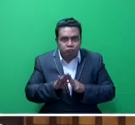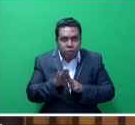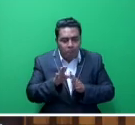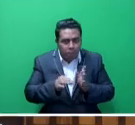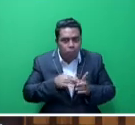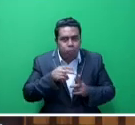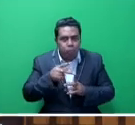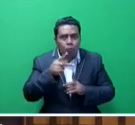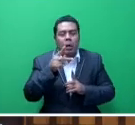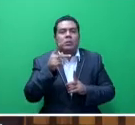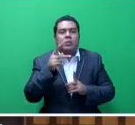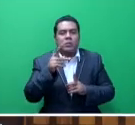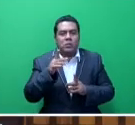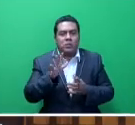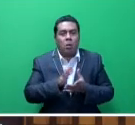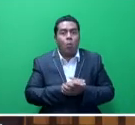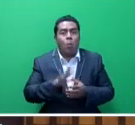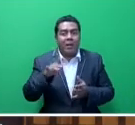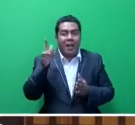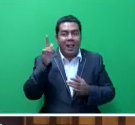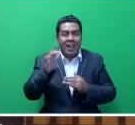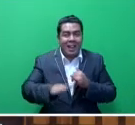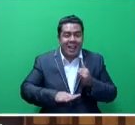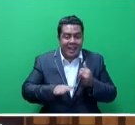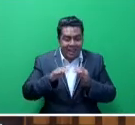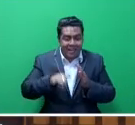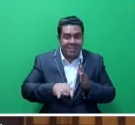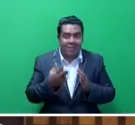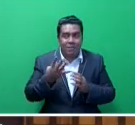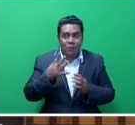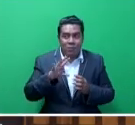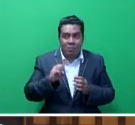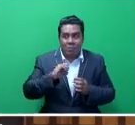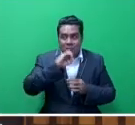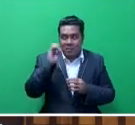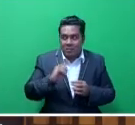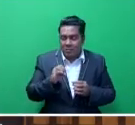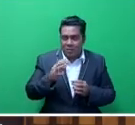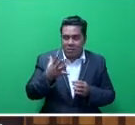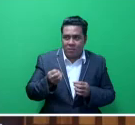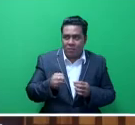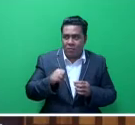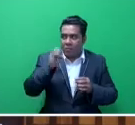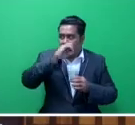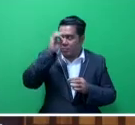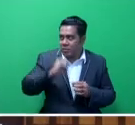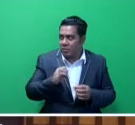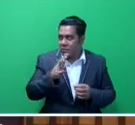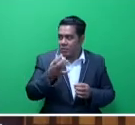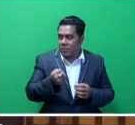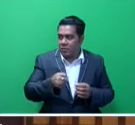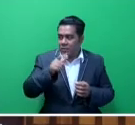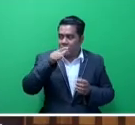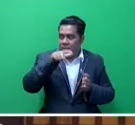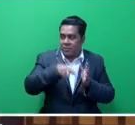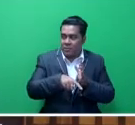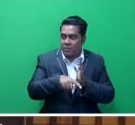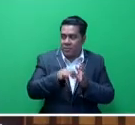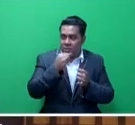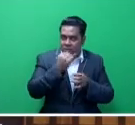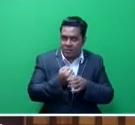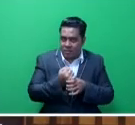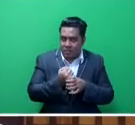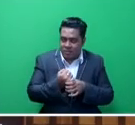for granted when less than 30% of the populations of other upper middle income countries like Fiji